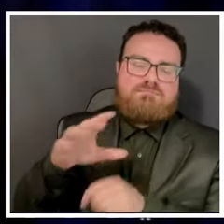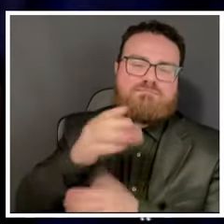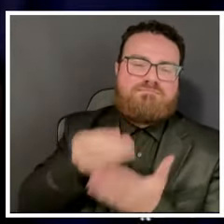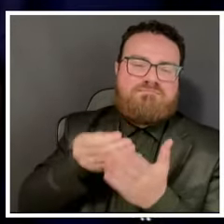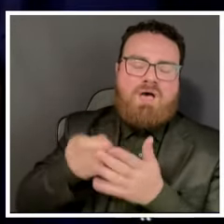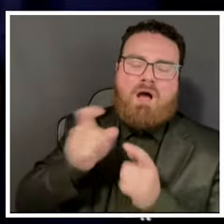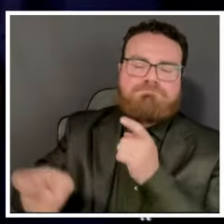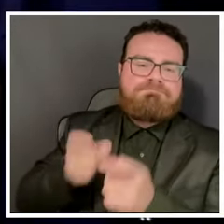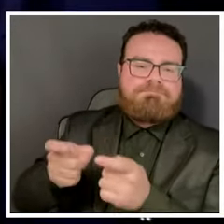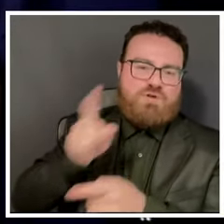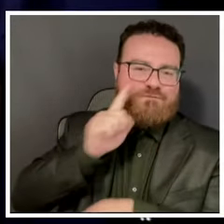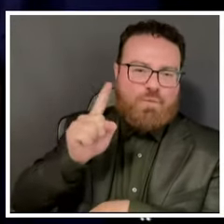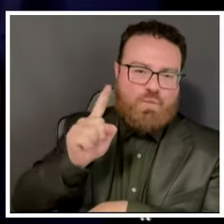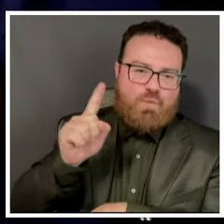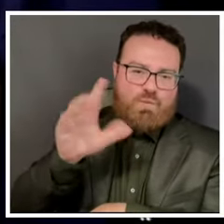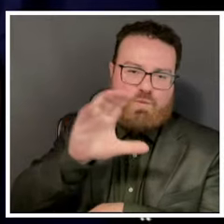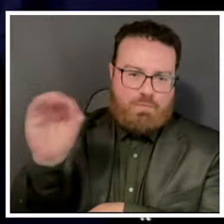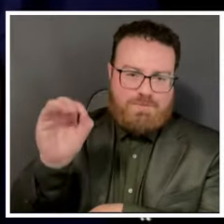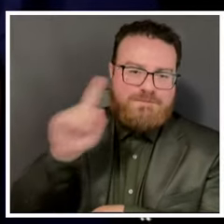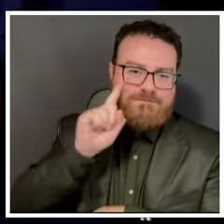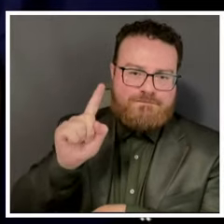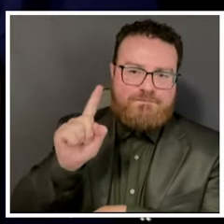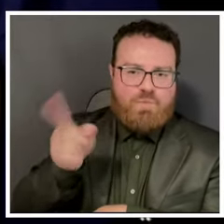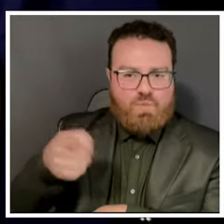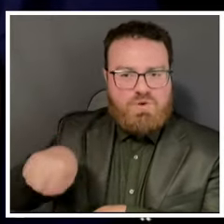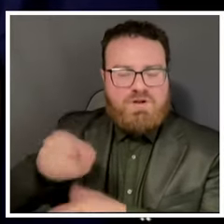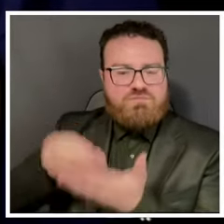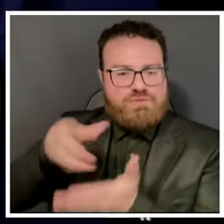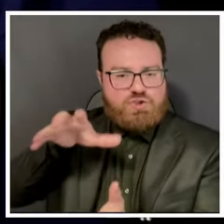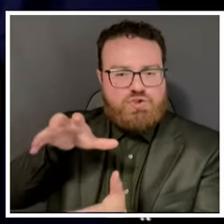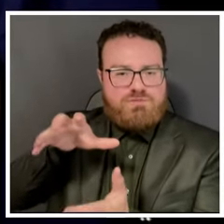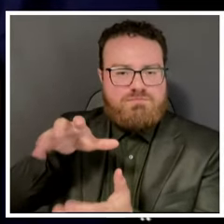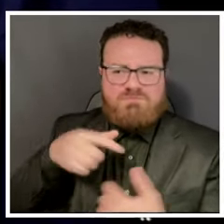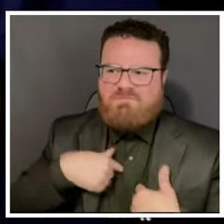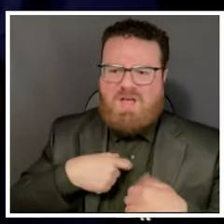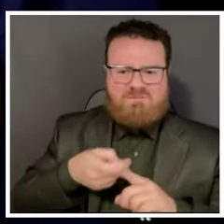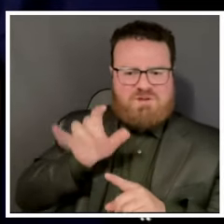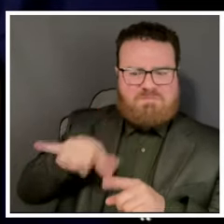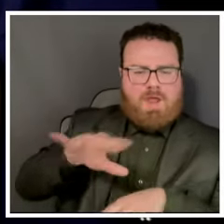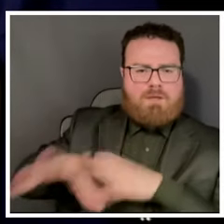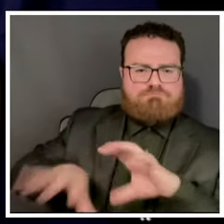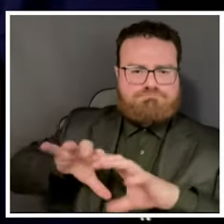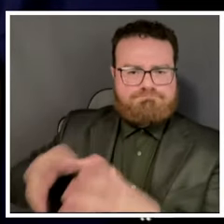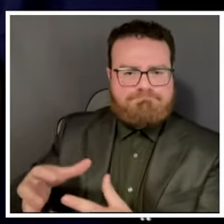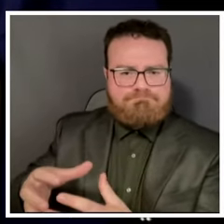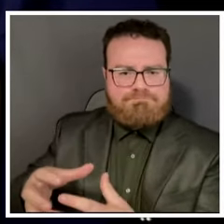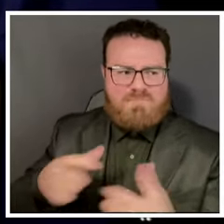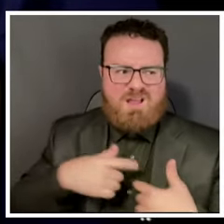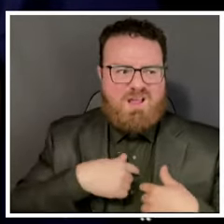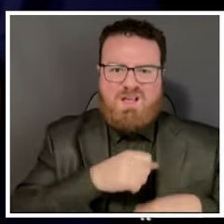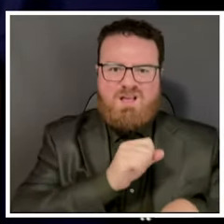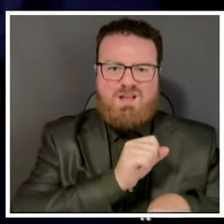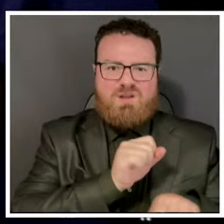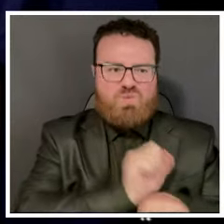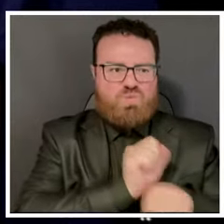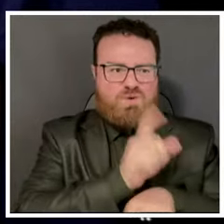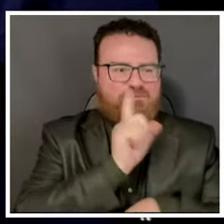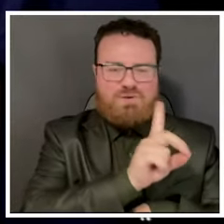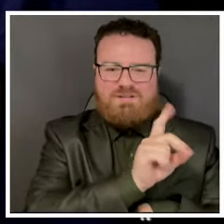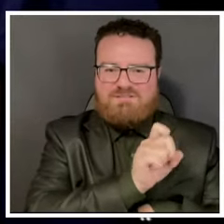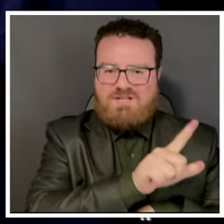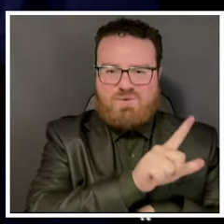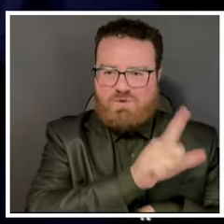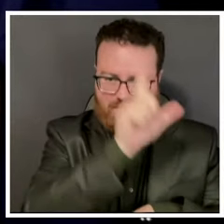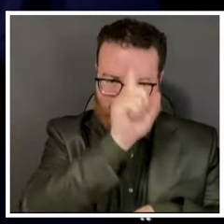world, Delaware. I represented for 36 years. They're entitled to make a fair profit. It makes